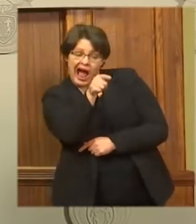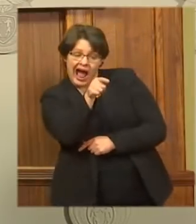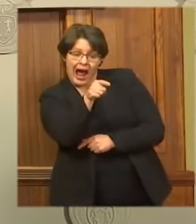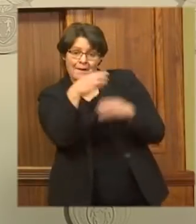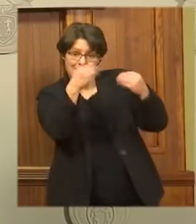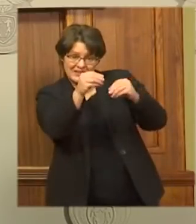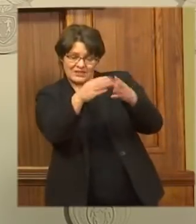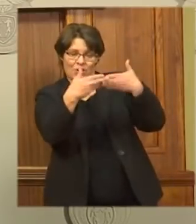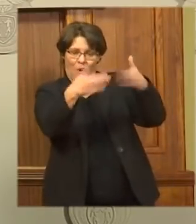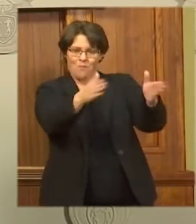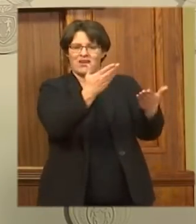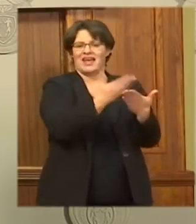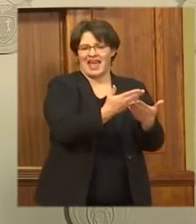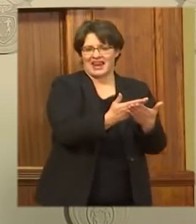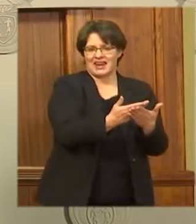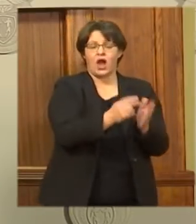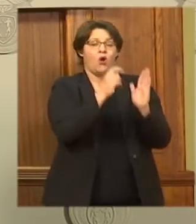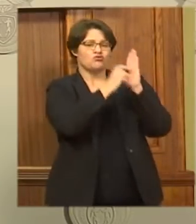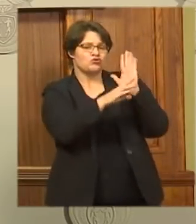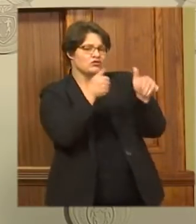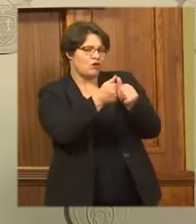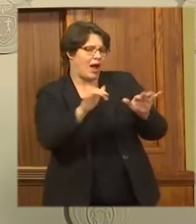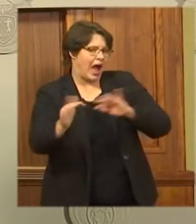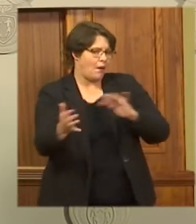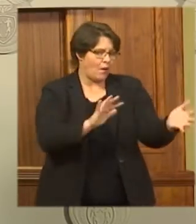which these activities will be permitted.